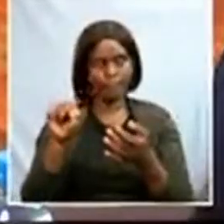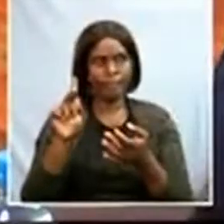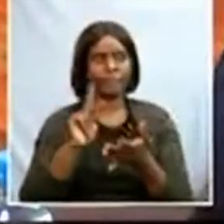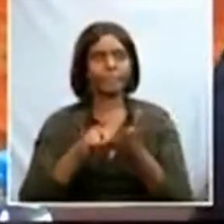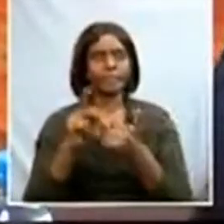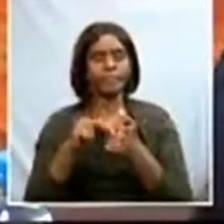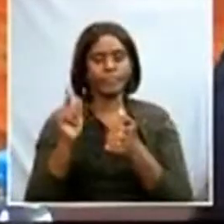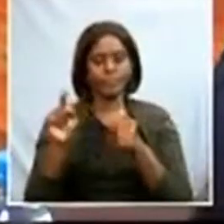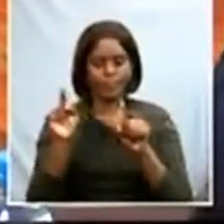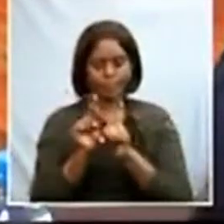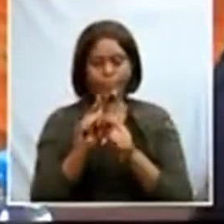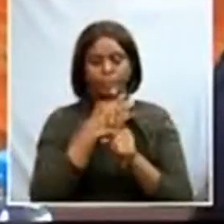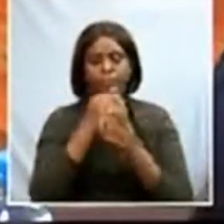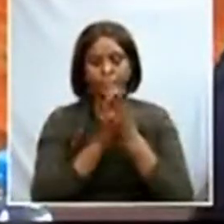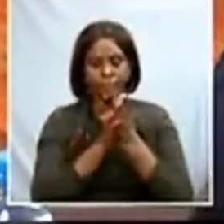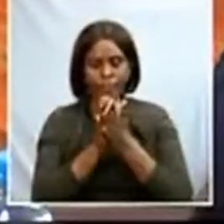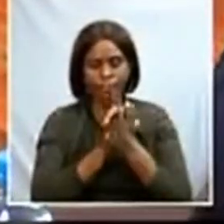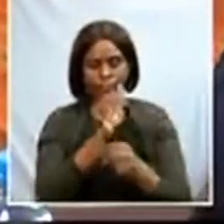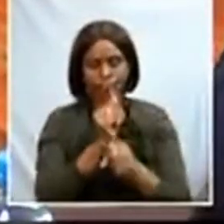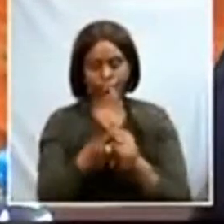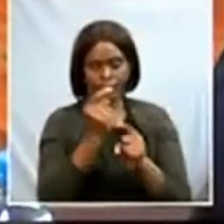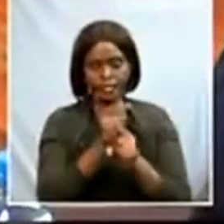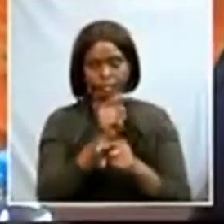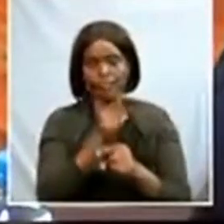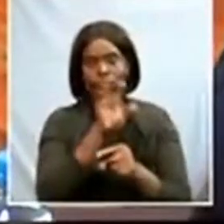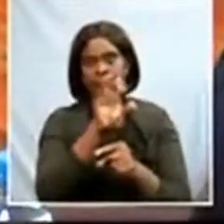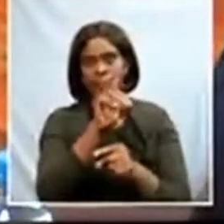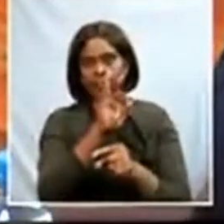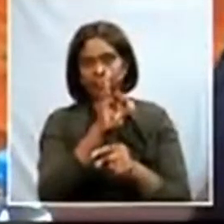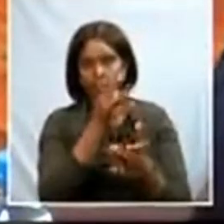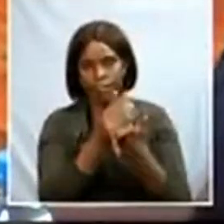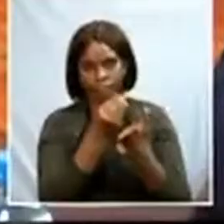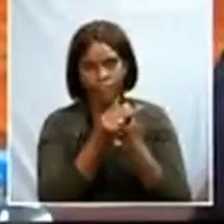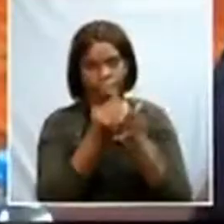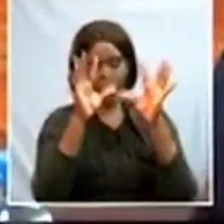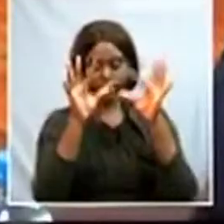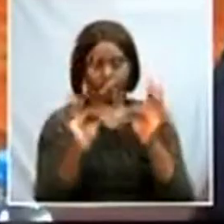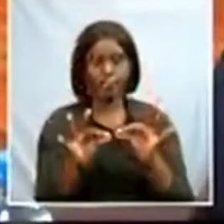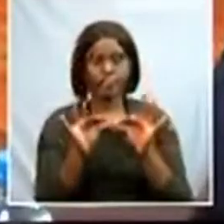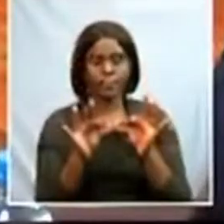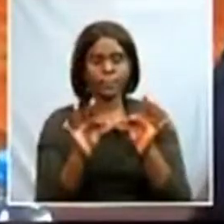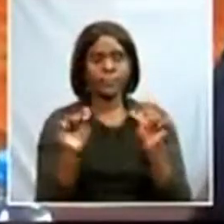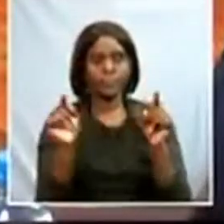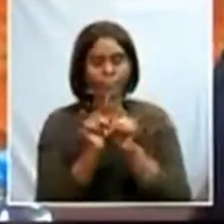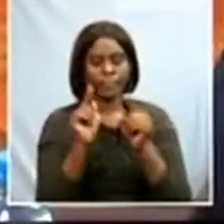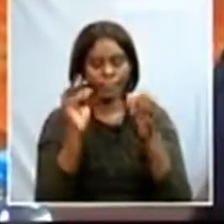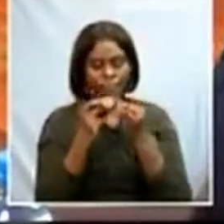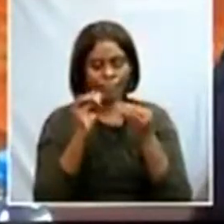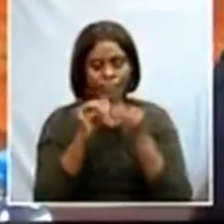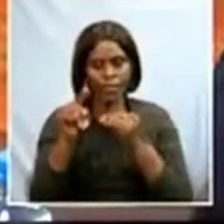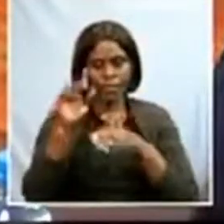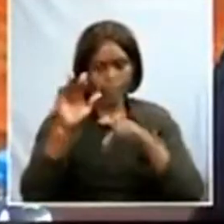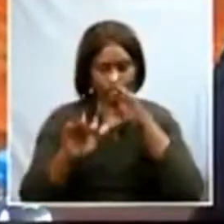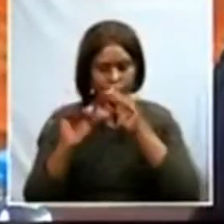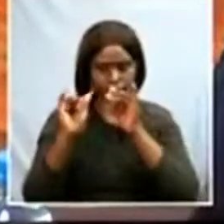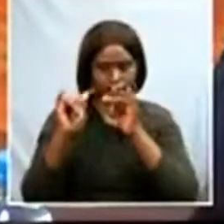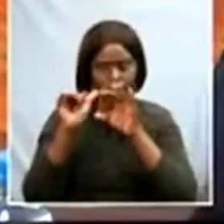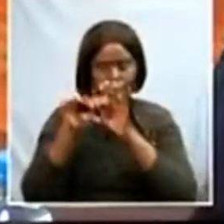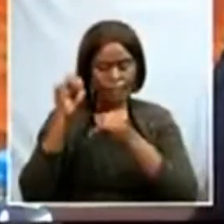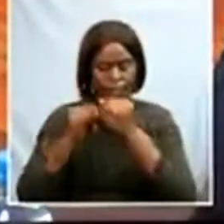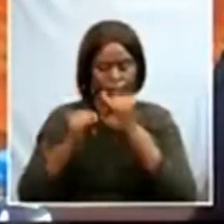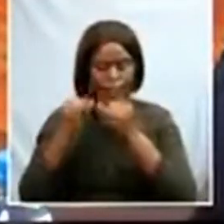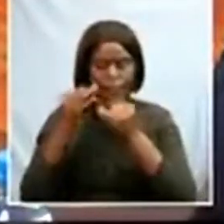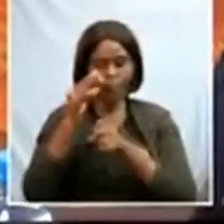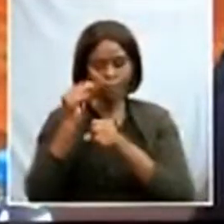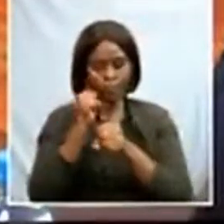programs and the interest received from the CDFC revolving fund account, and further that the balance remaining at the end of the